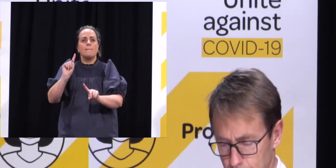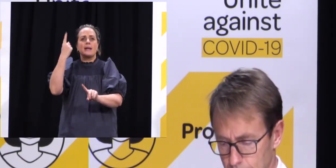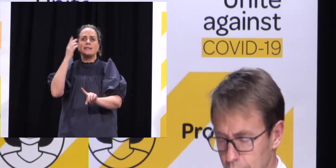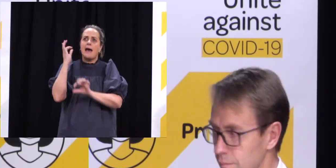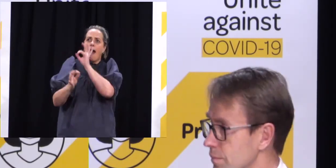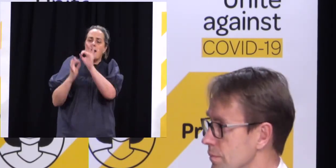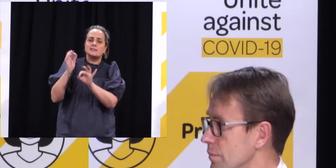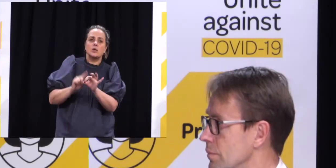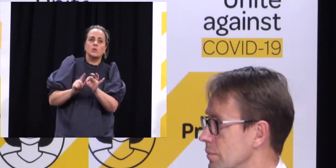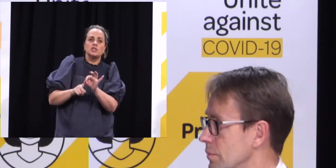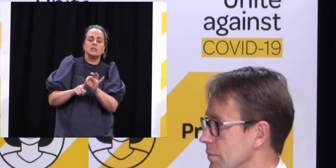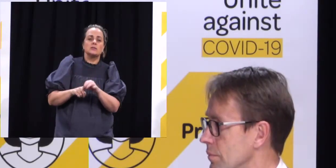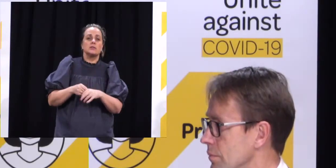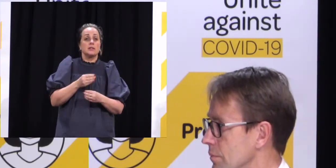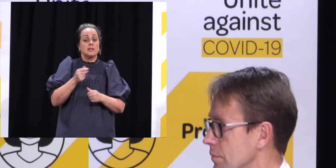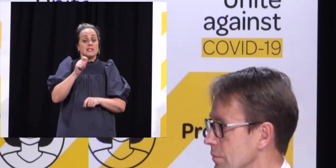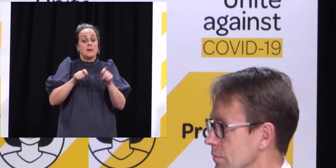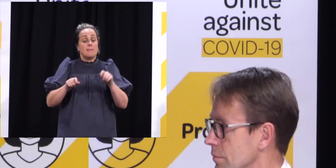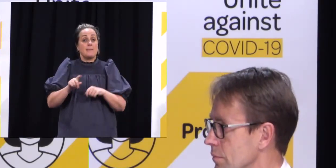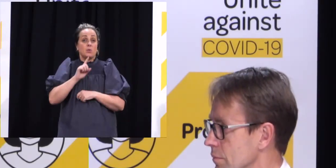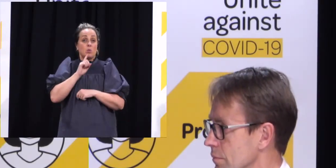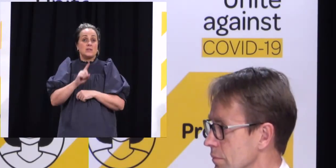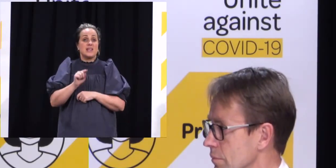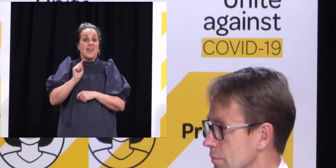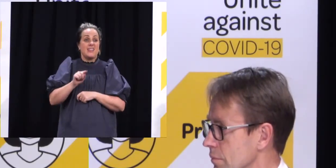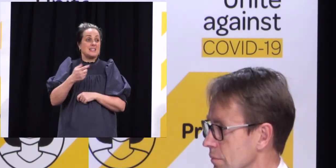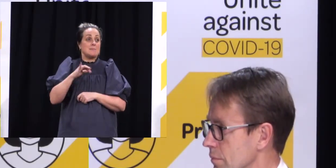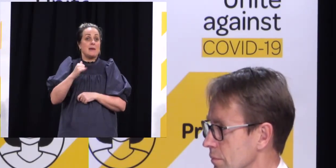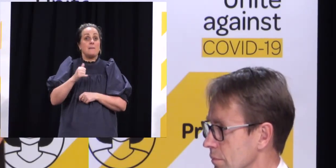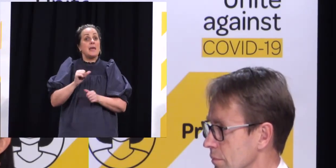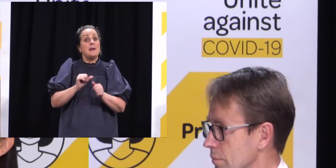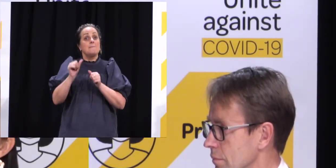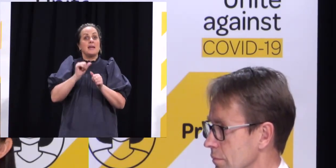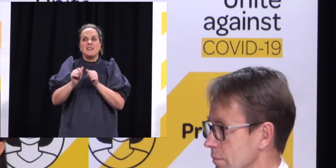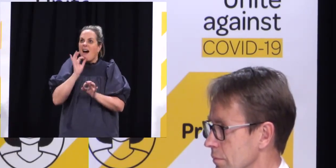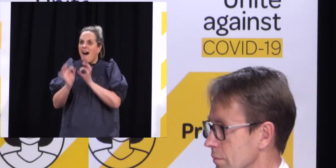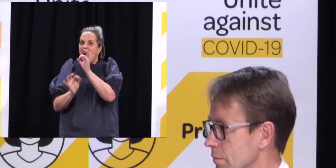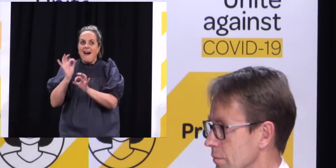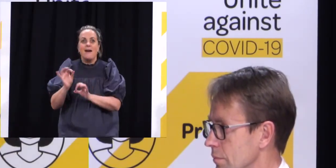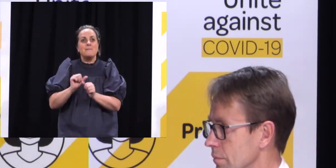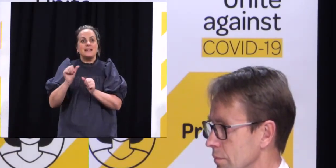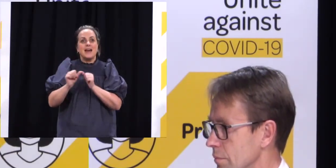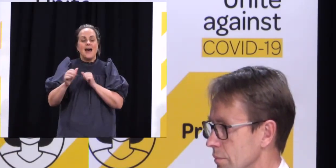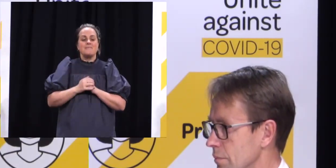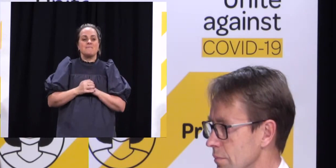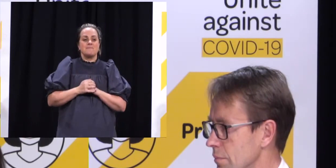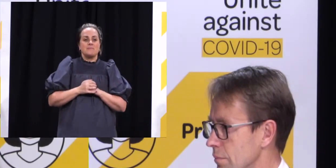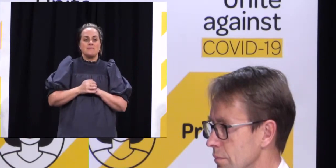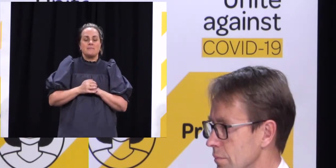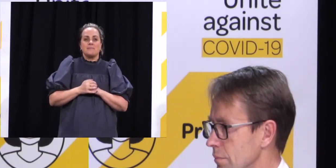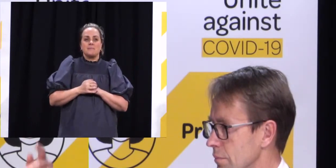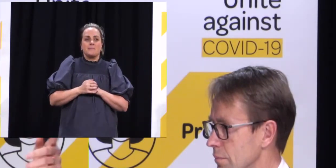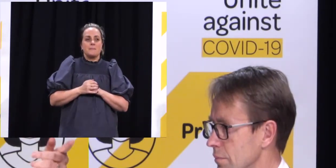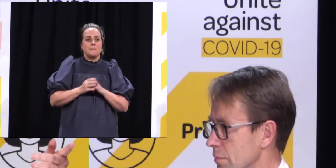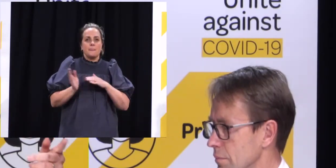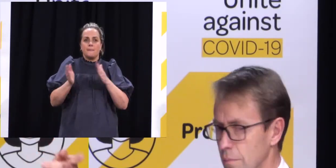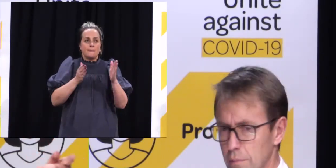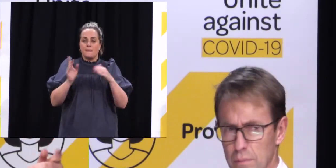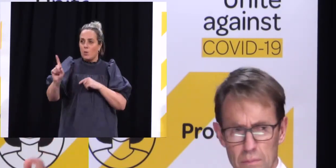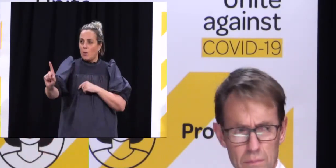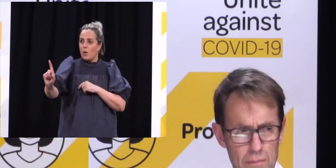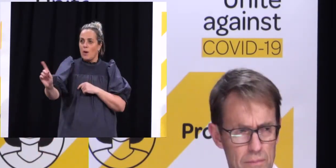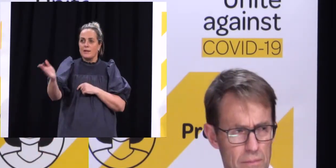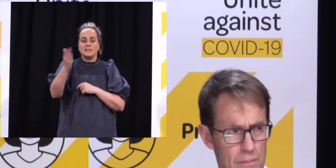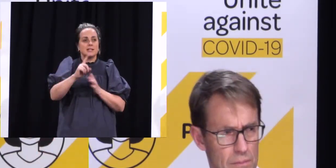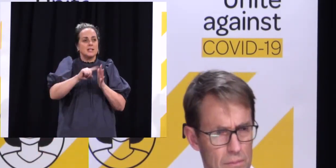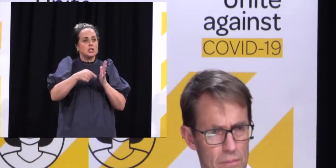questions. Some would argue that that might provide even more scrutiny. The last point, it will all be broadcast as well. I did say Justin. Sorry, I'll